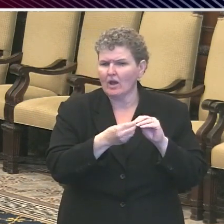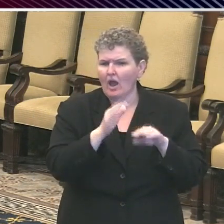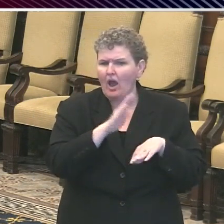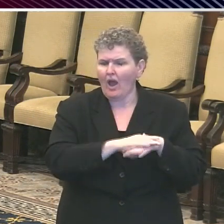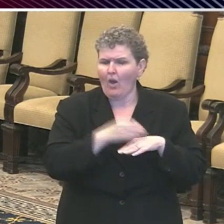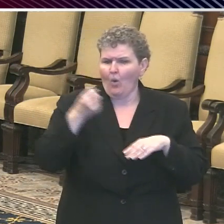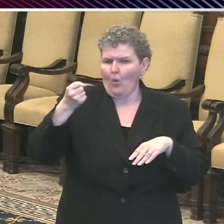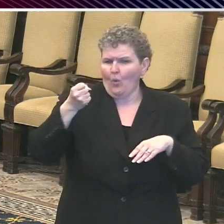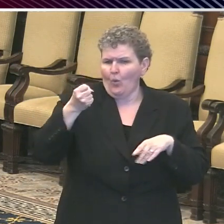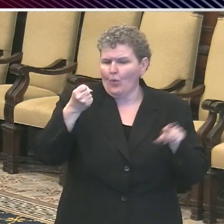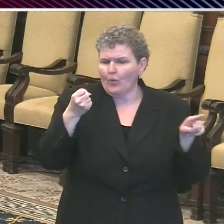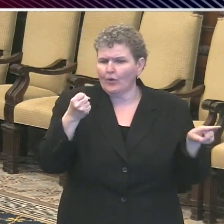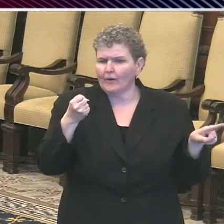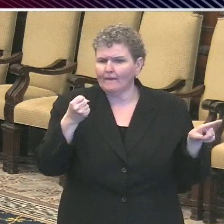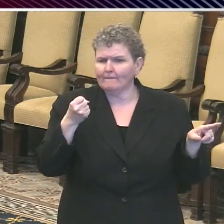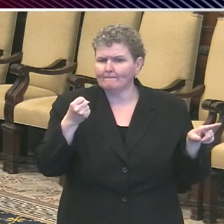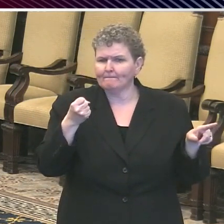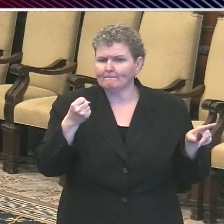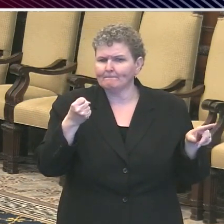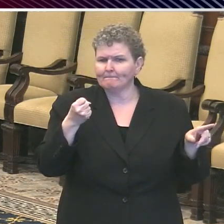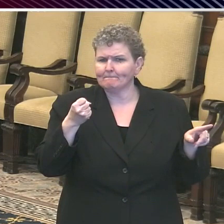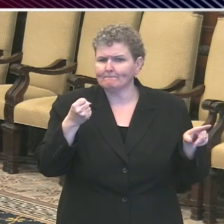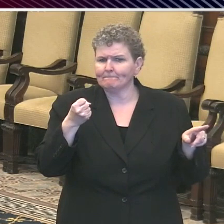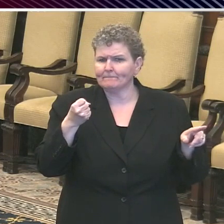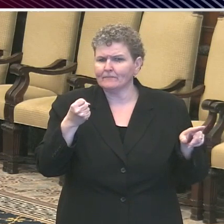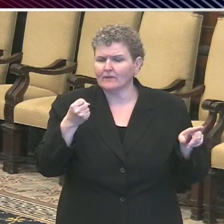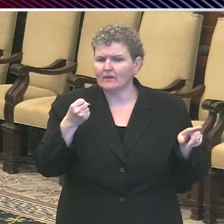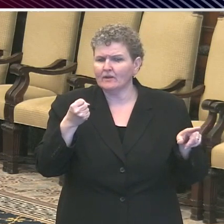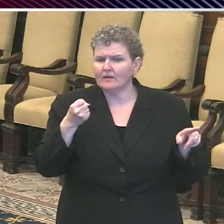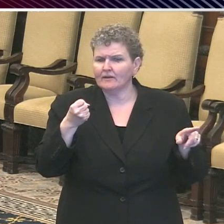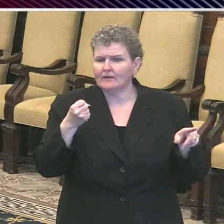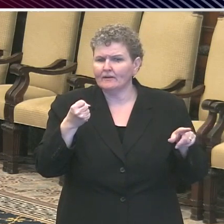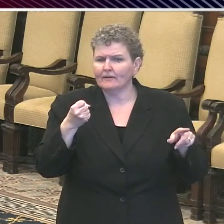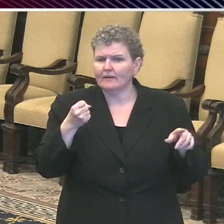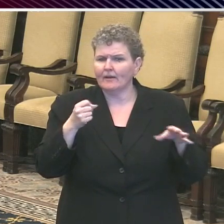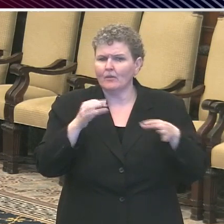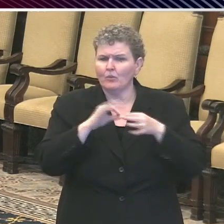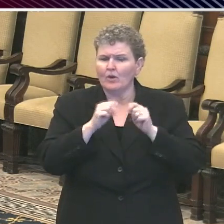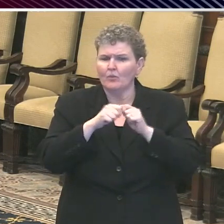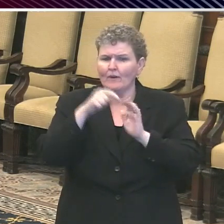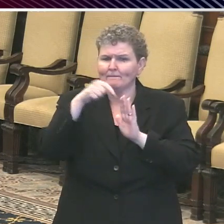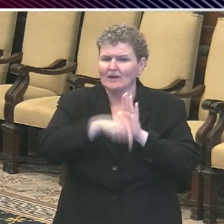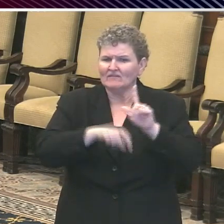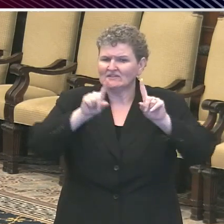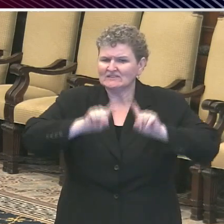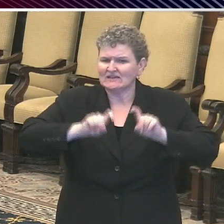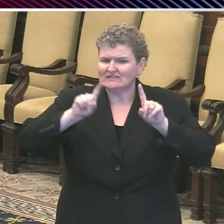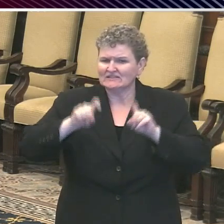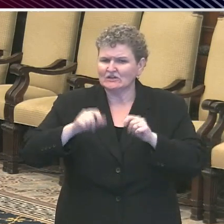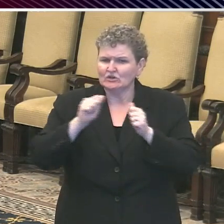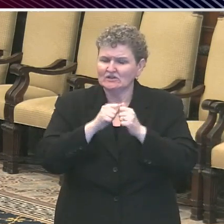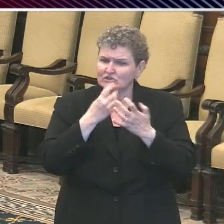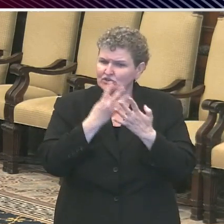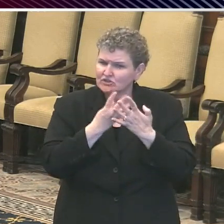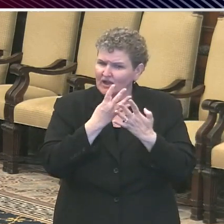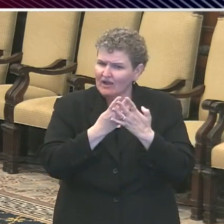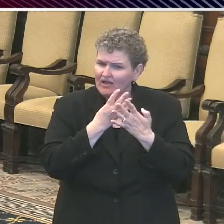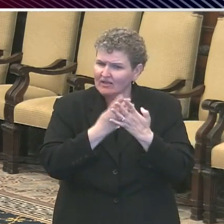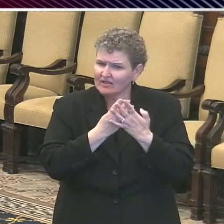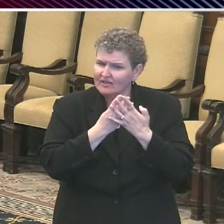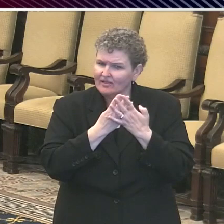while the mass testing effort is underway in city jails? So we are continuing to